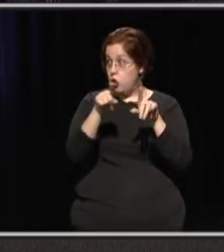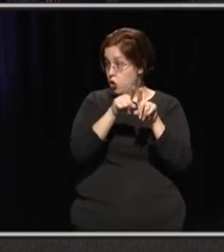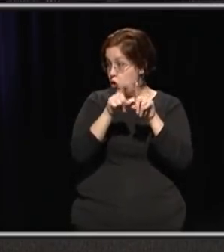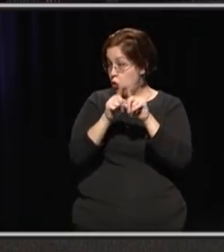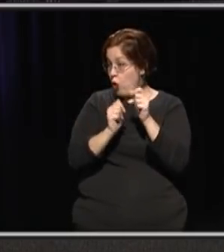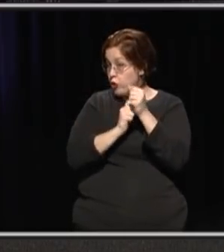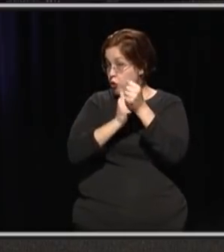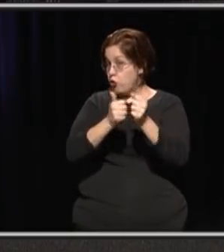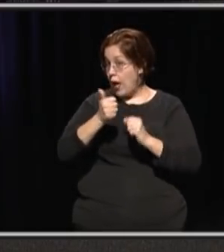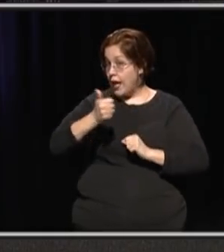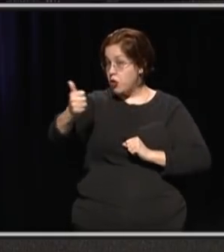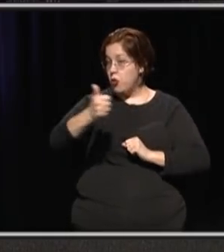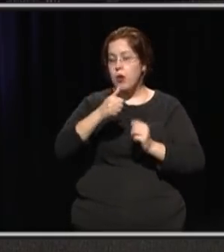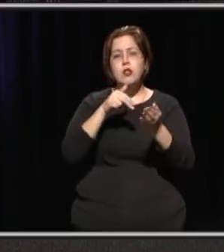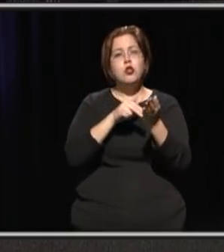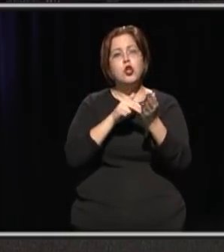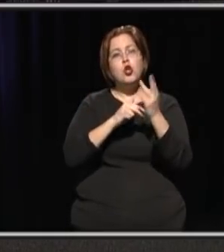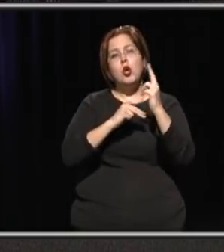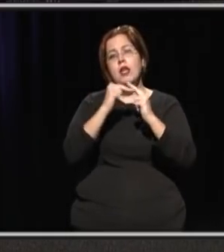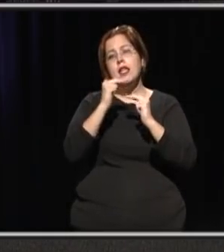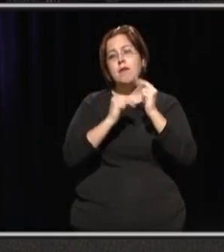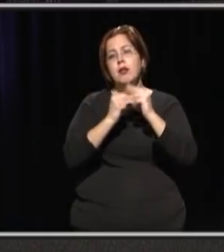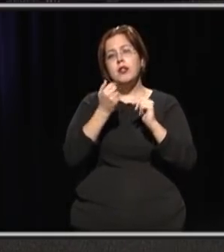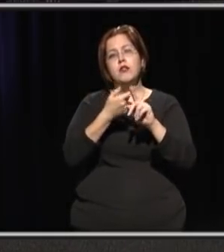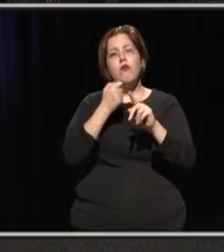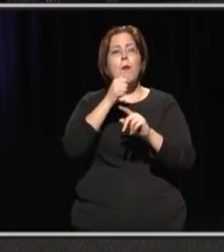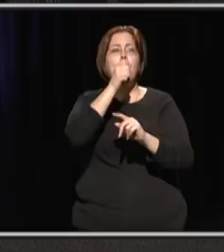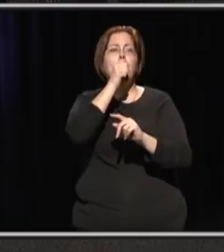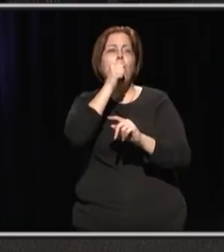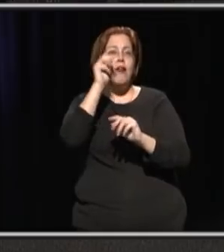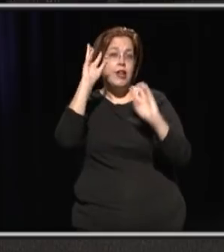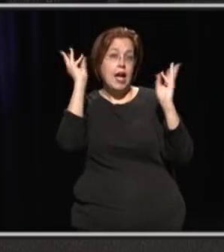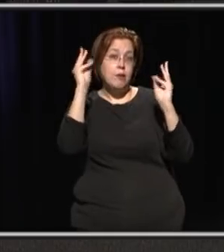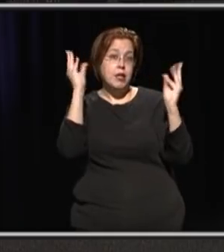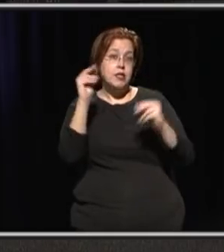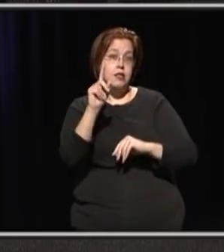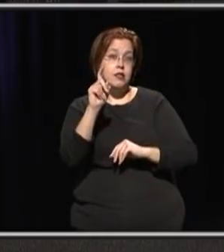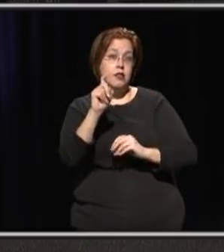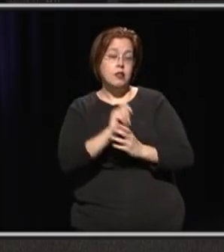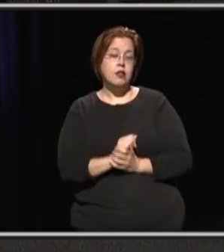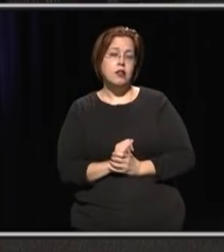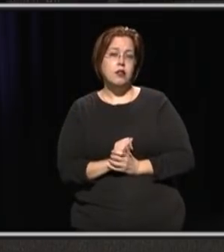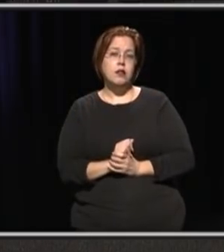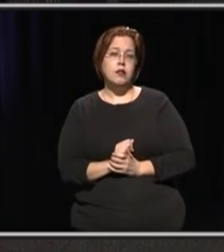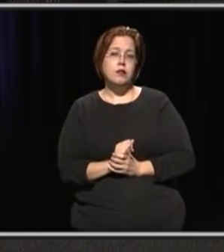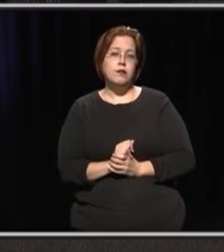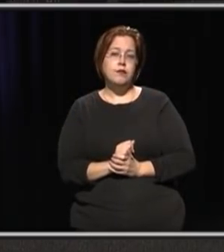the runs to nursing facilities made by private ambulances?